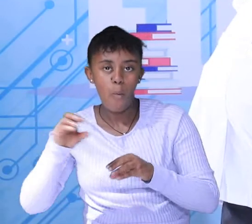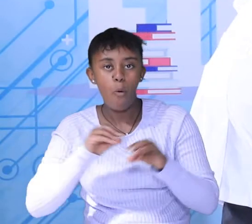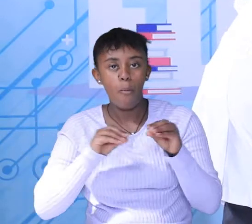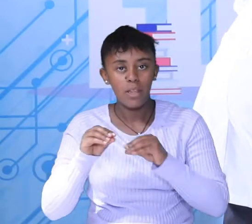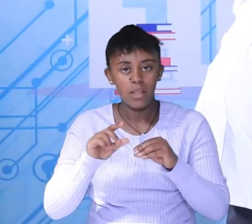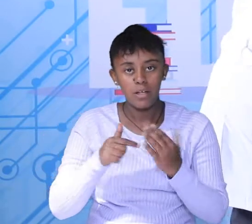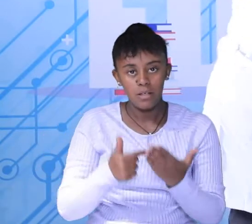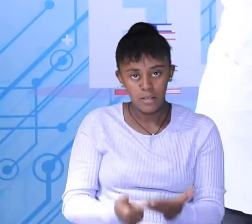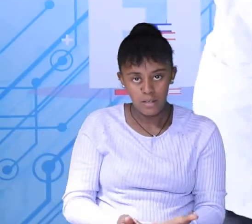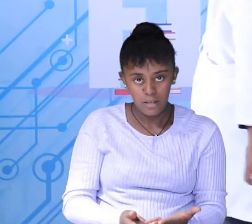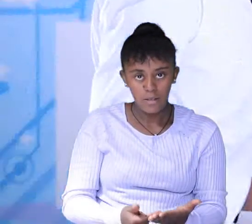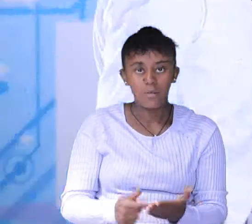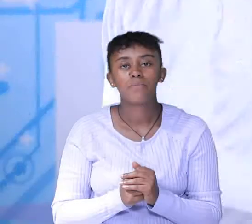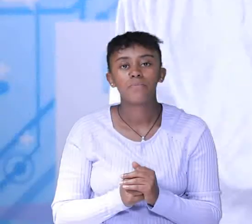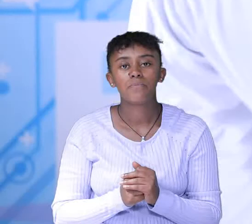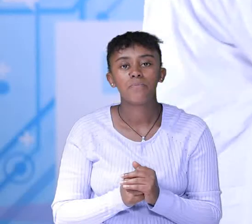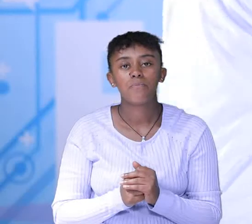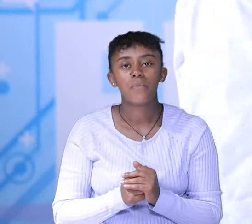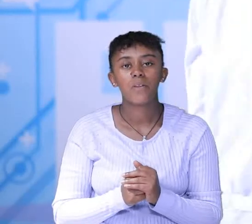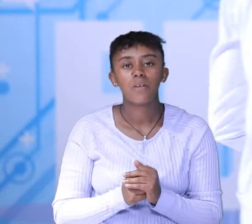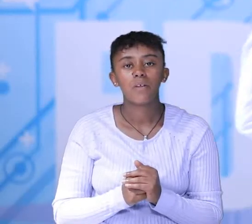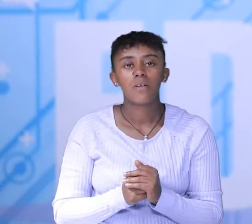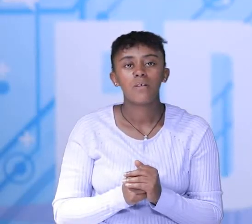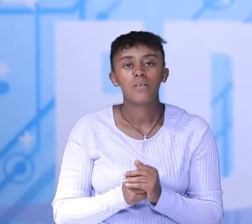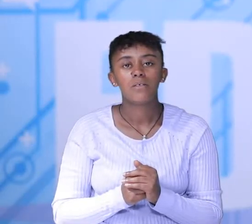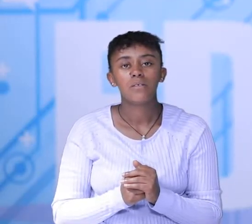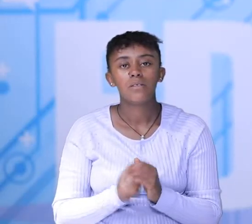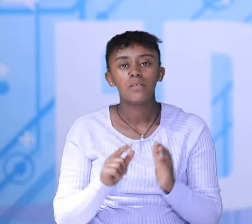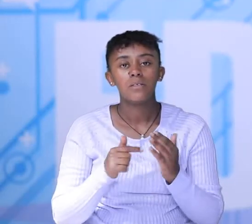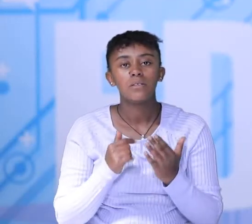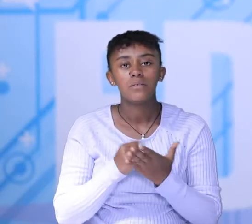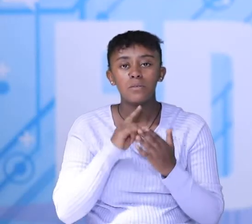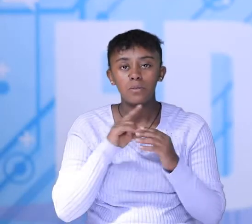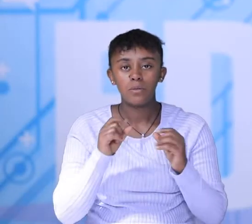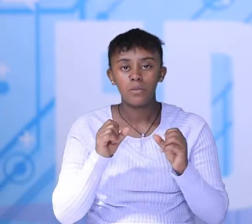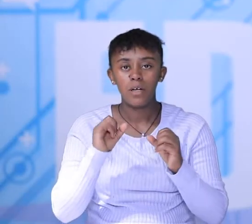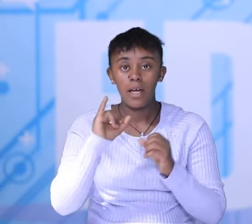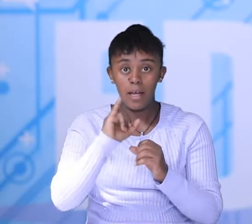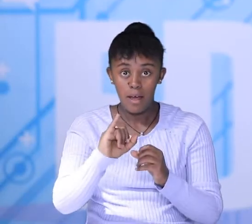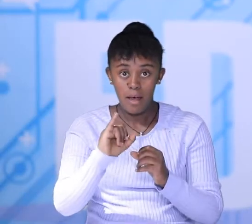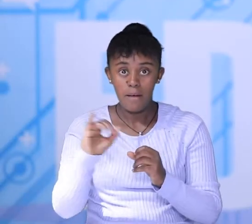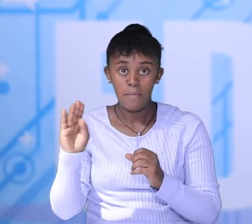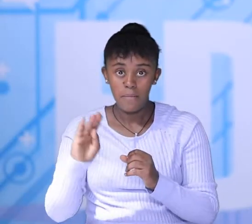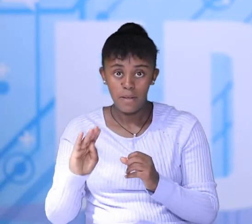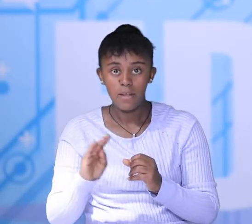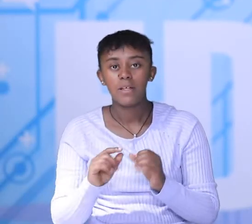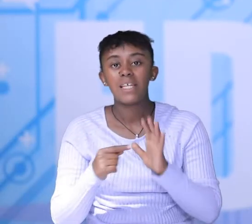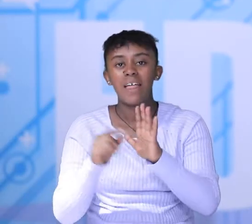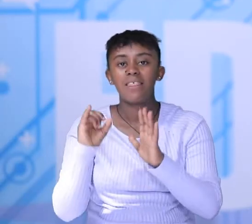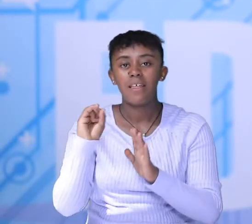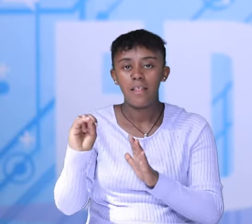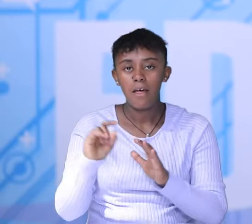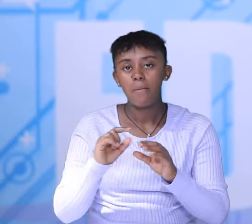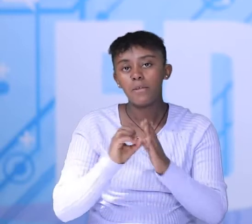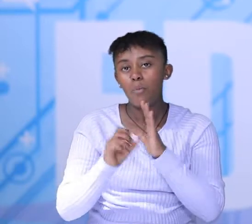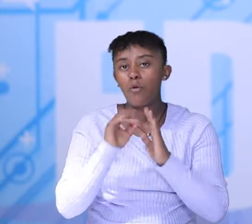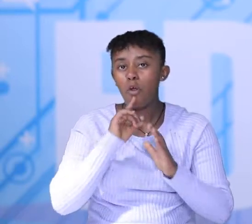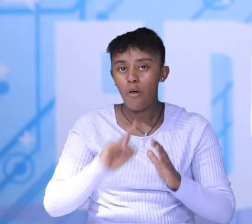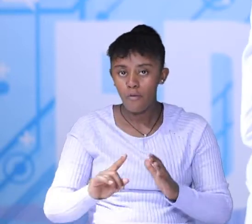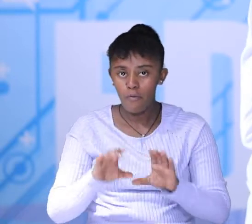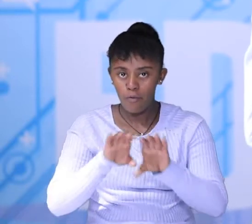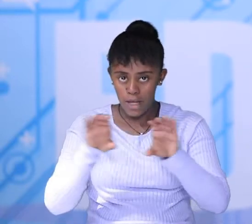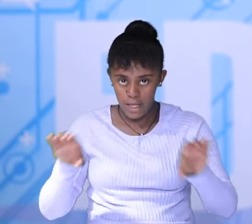here. But the magnetic force in the case of C, the force is BIL sine theta.